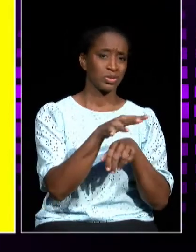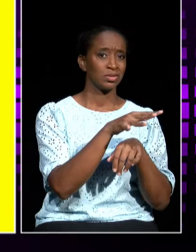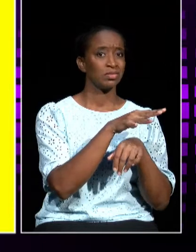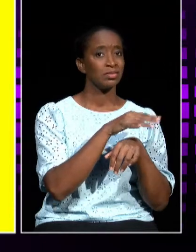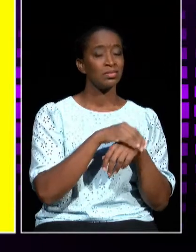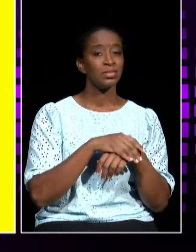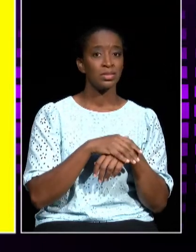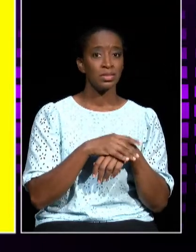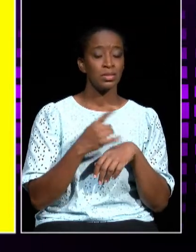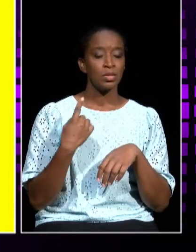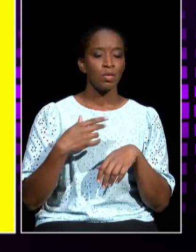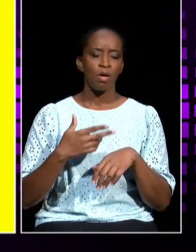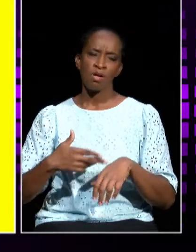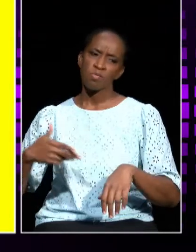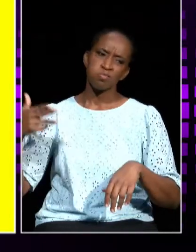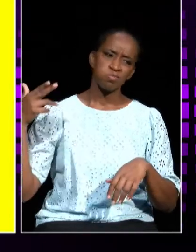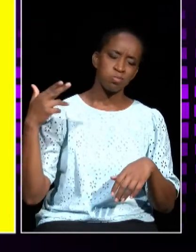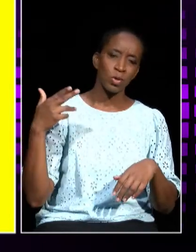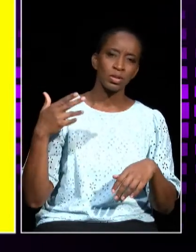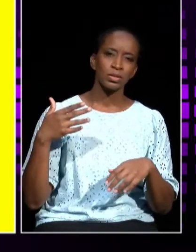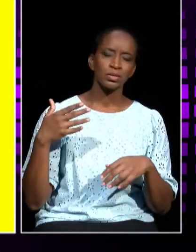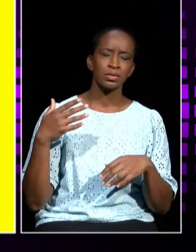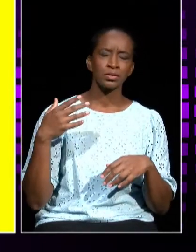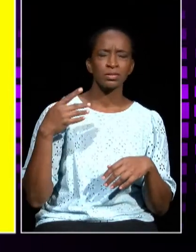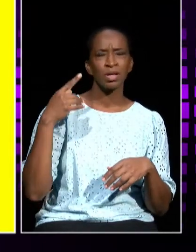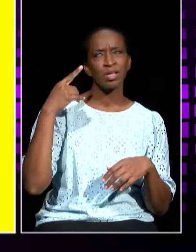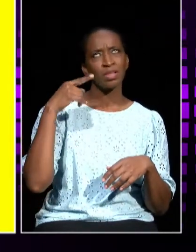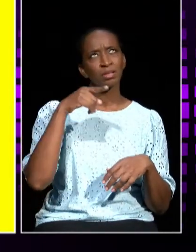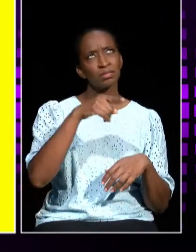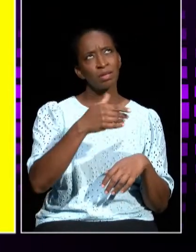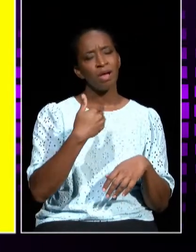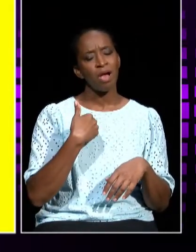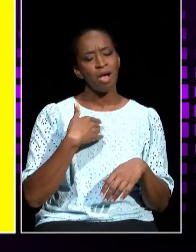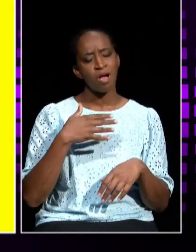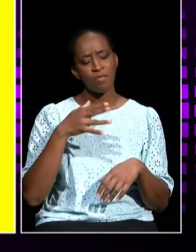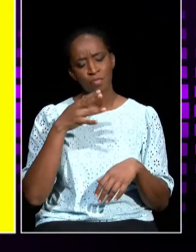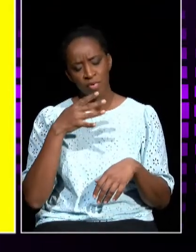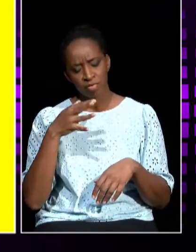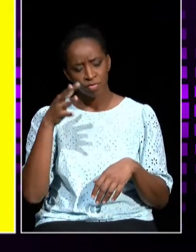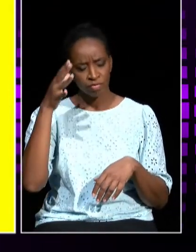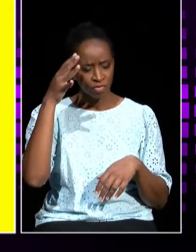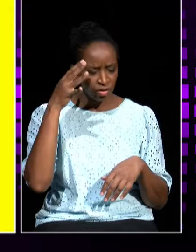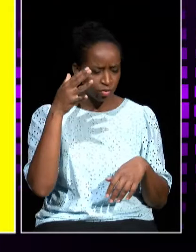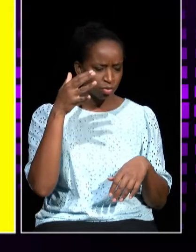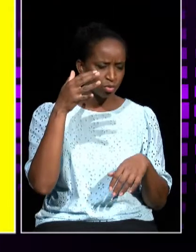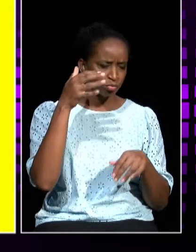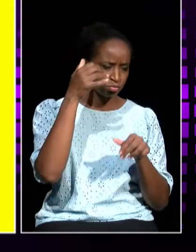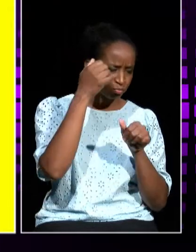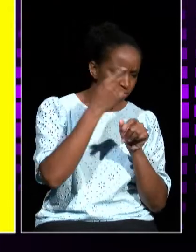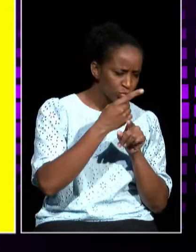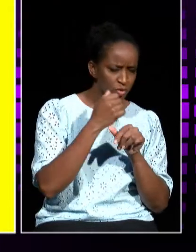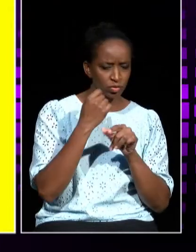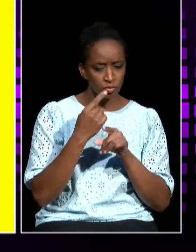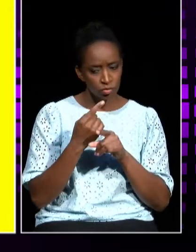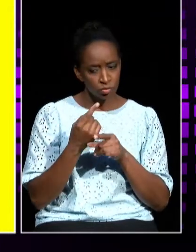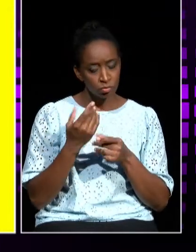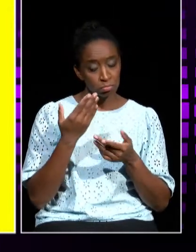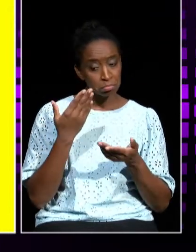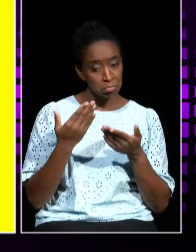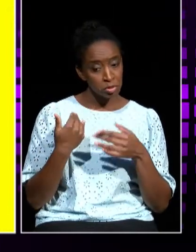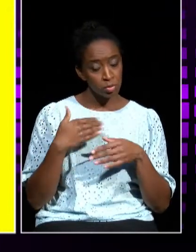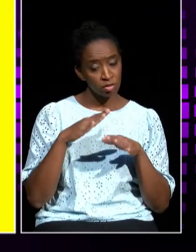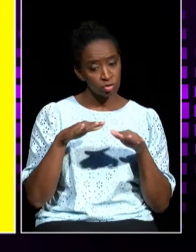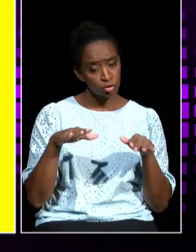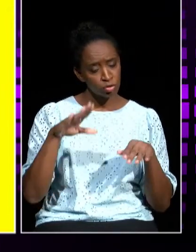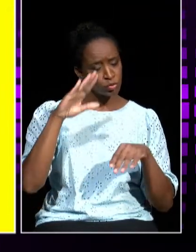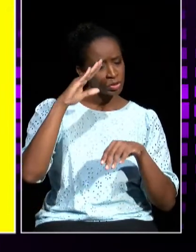twice before we do. It will affect their mother, their father, their brother, their sister. They might have a daughter and a son.